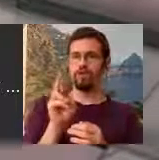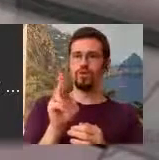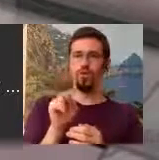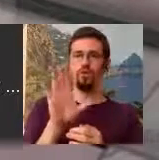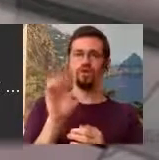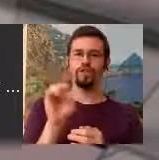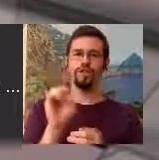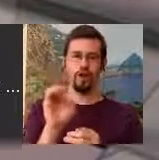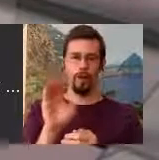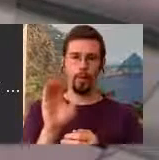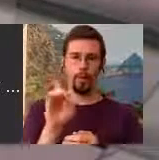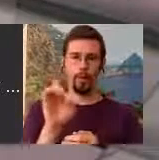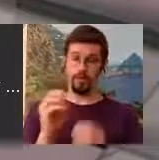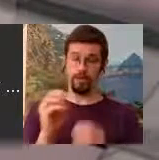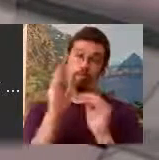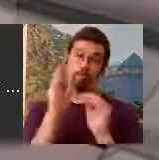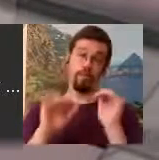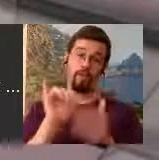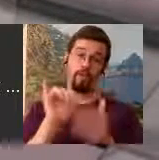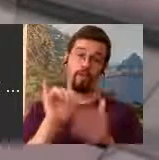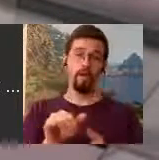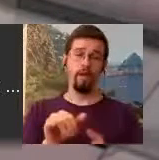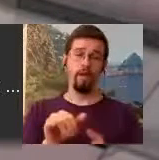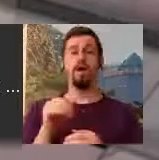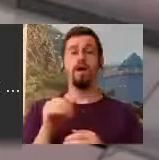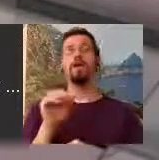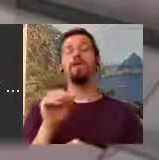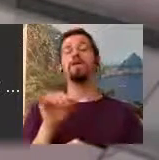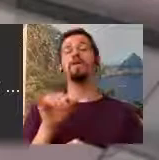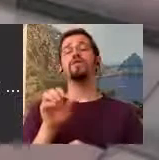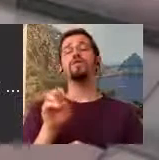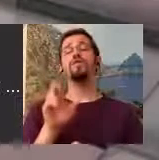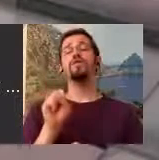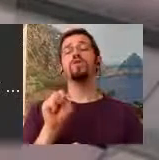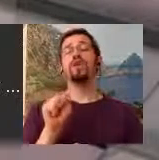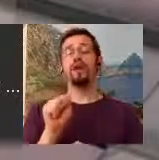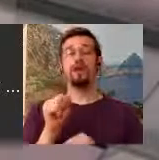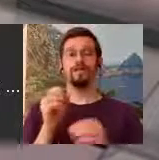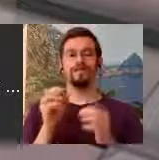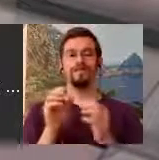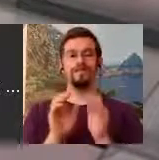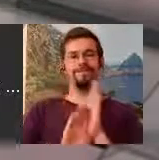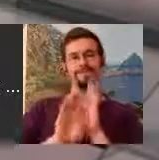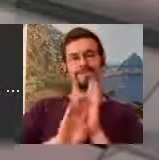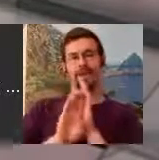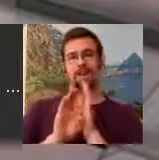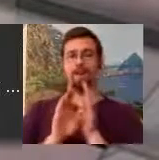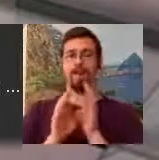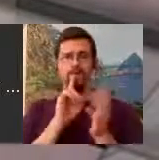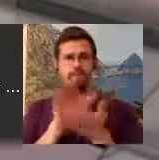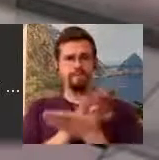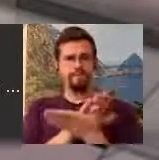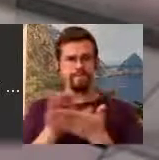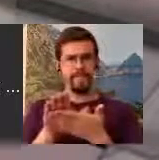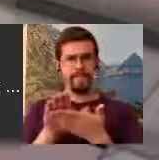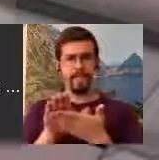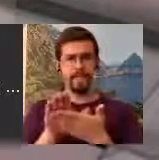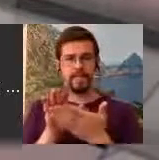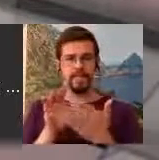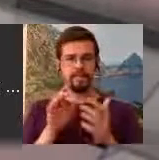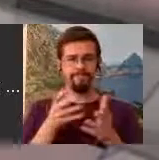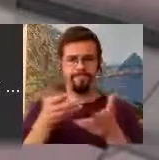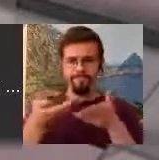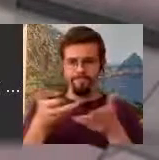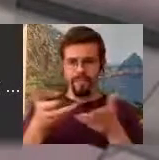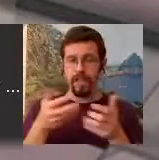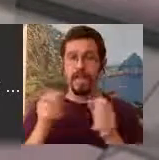It's more than that. Yosra has designed a charming interface that makes it possible for people to learn